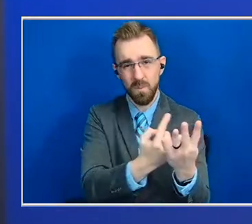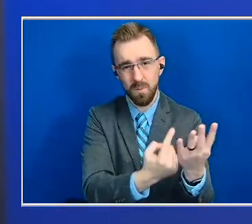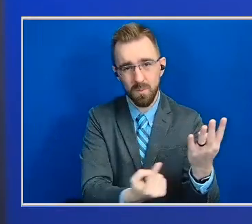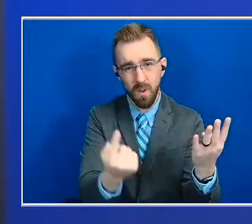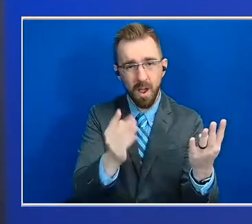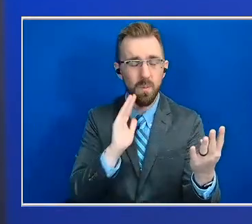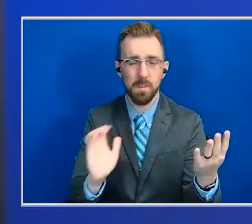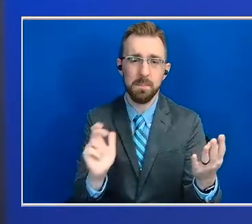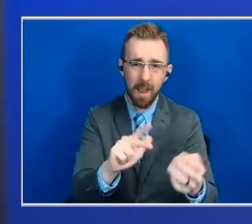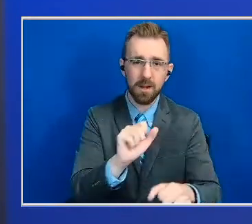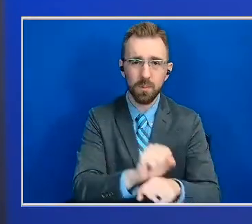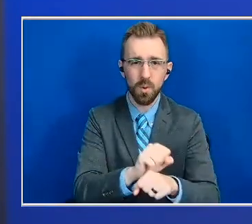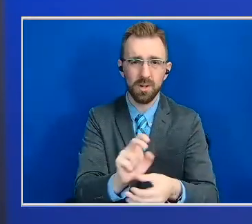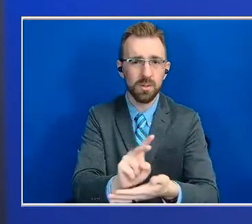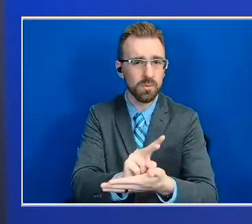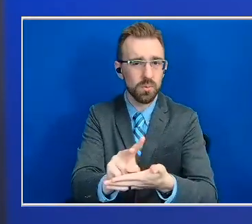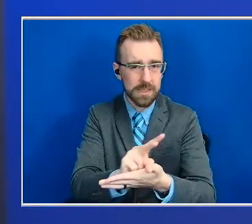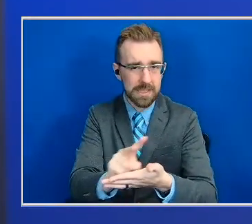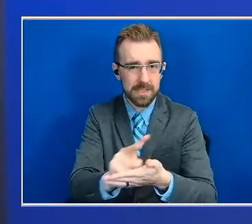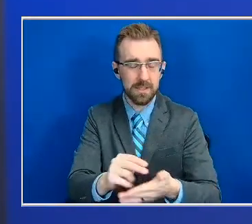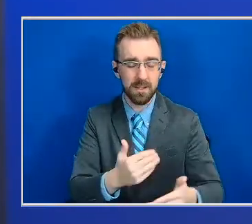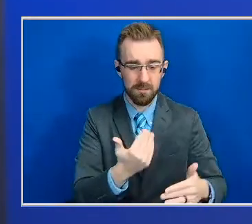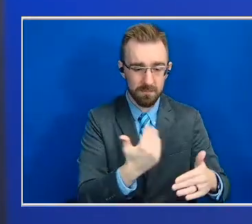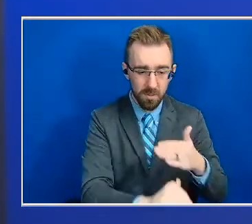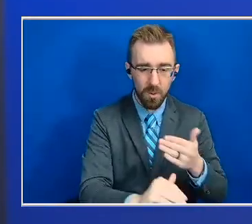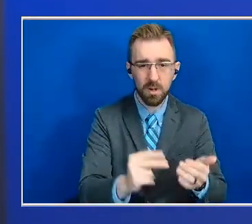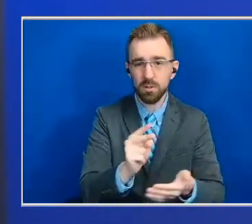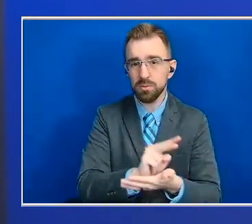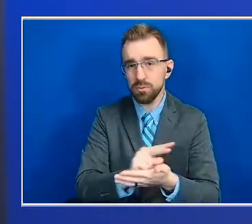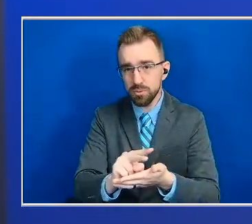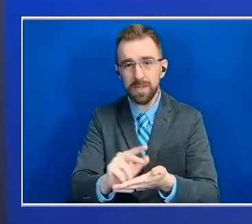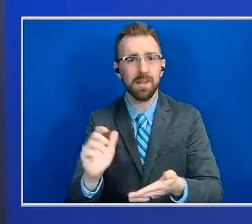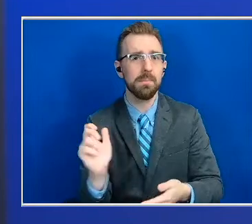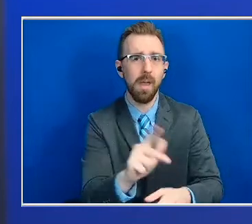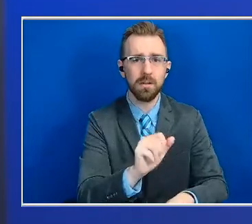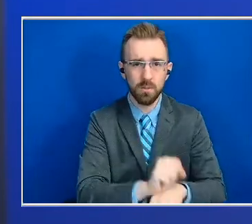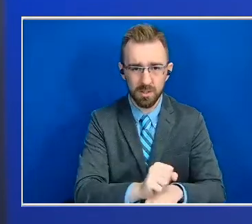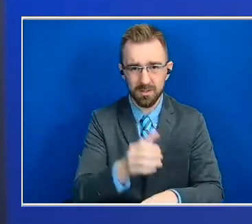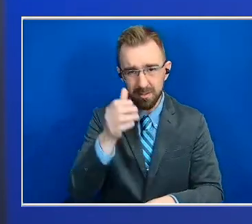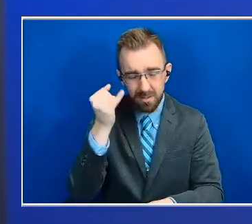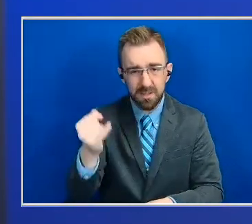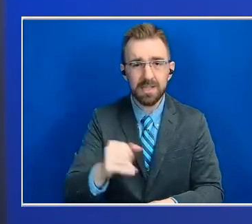2 weeks of having their babies. And you think about with C-sections and